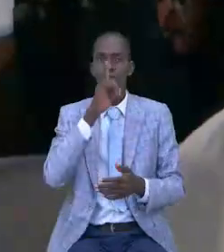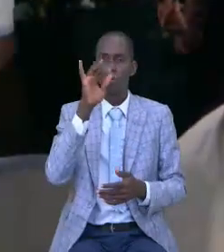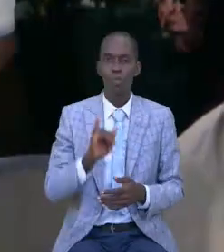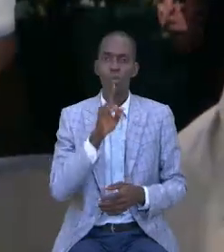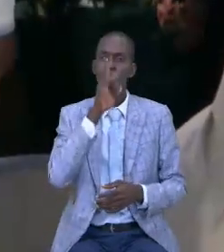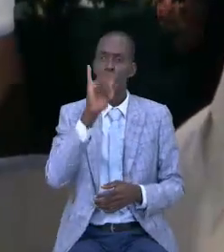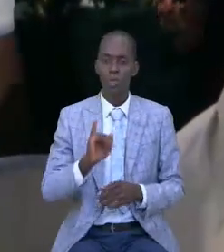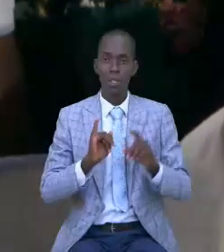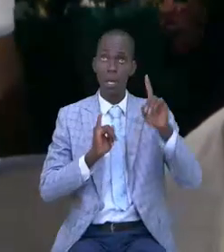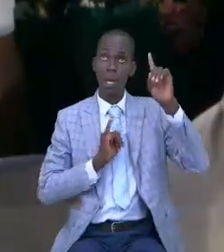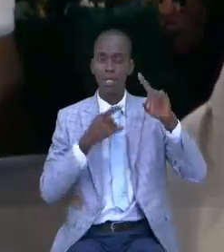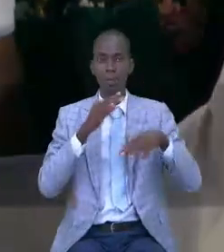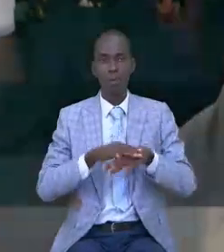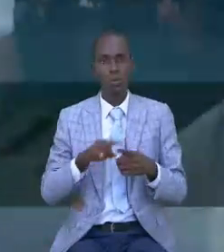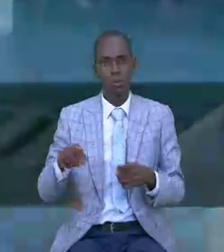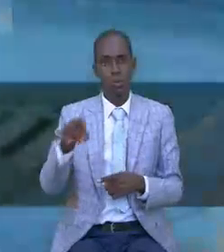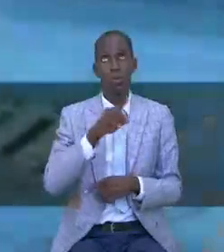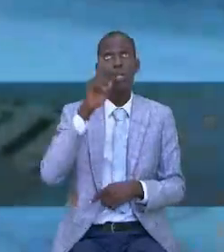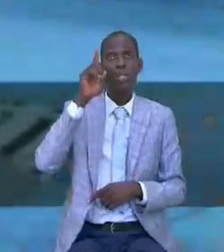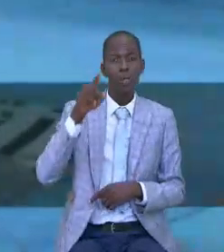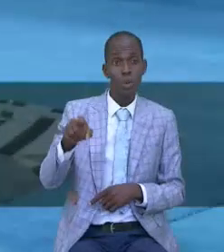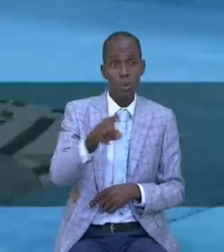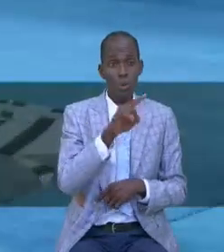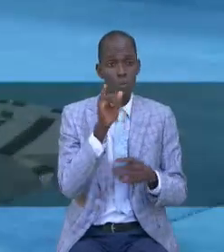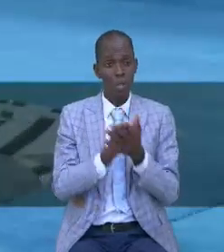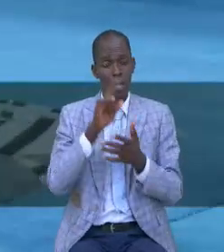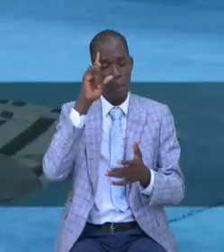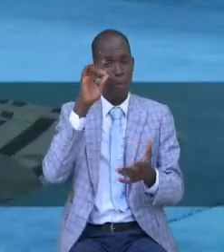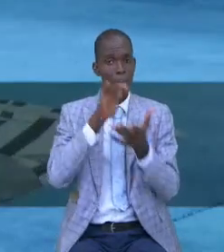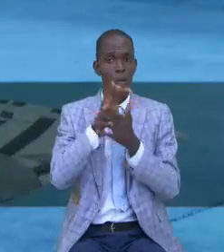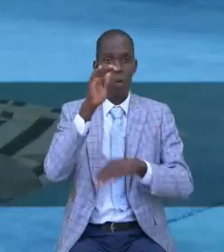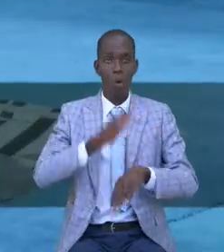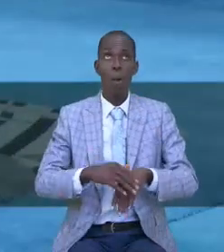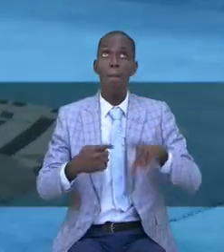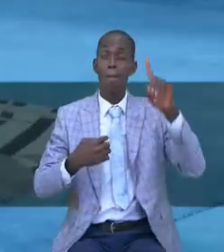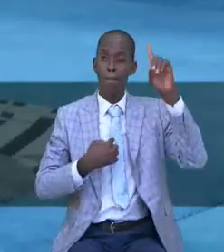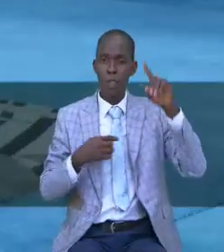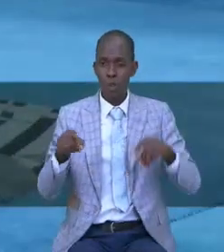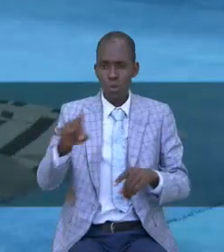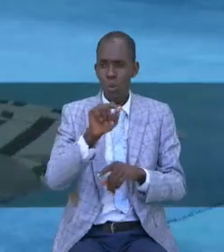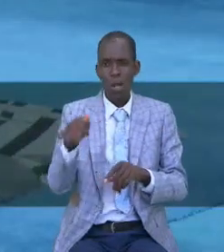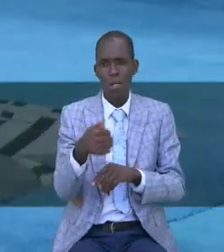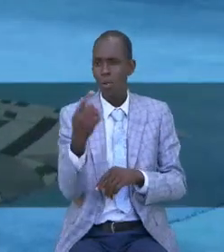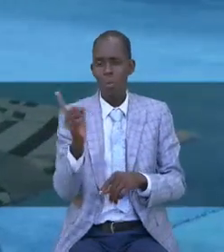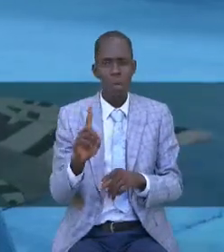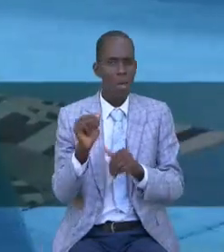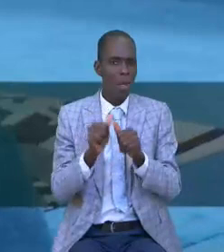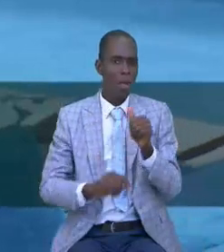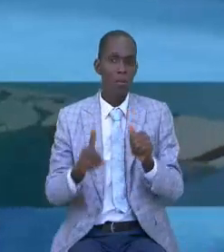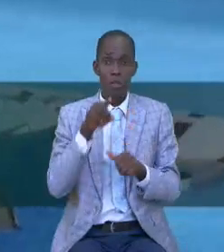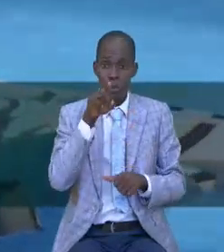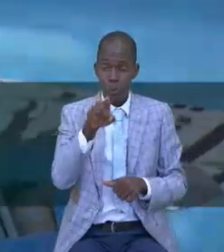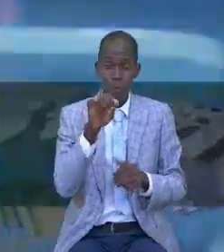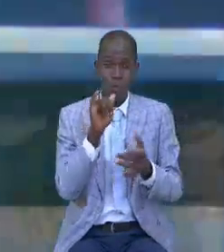say unto you, he that believeth on me, he, anywhere, everywhere, he